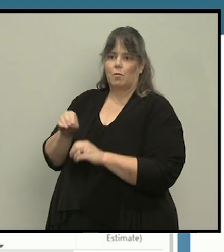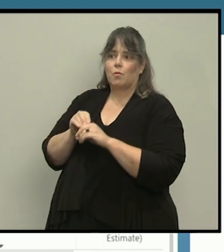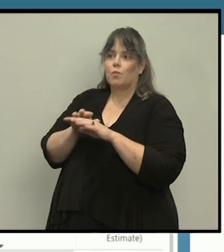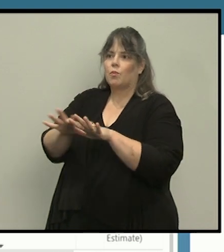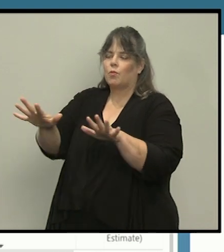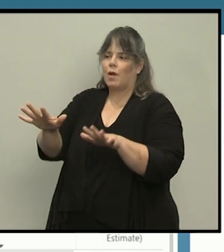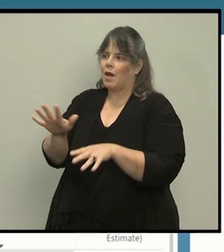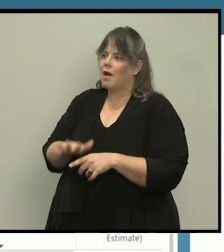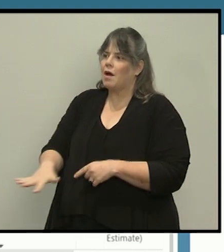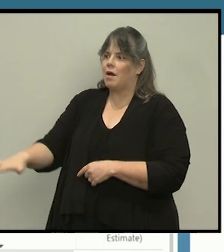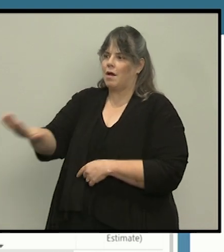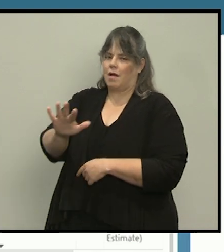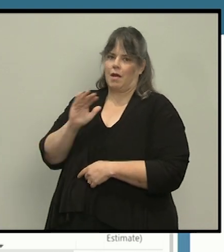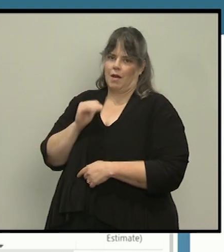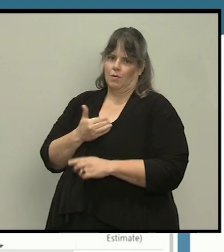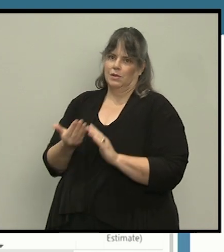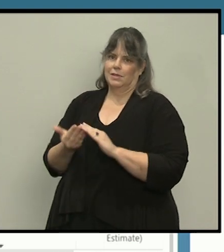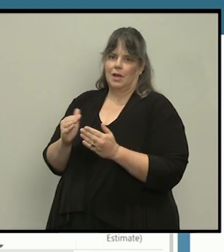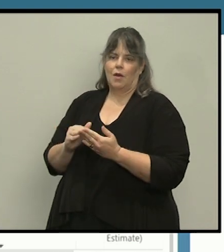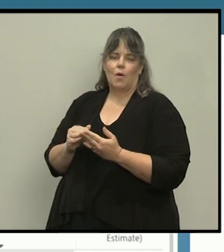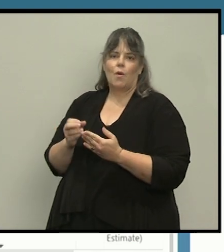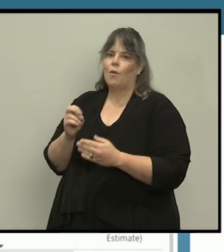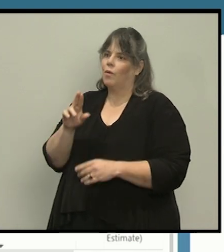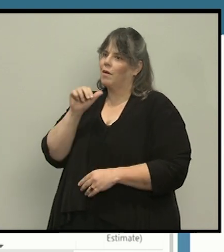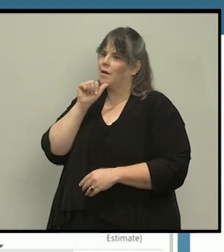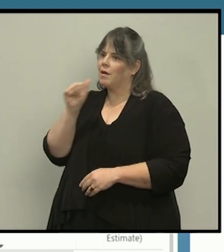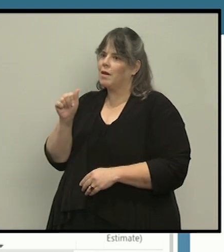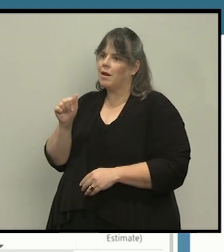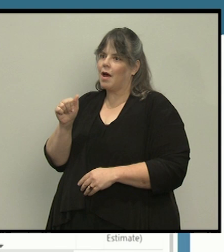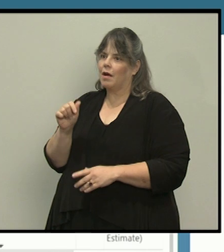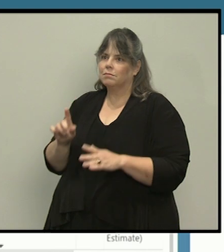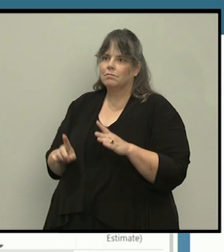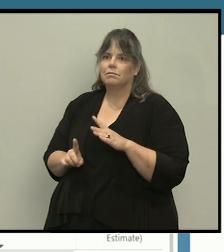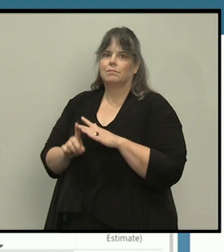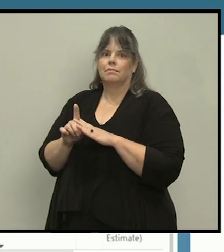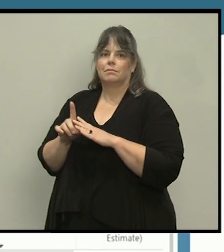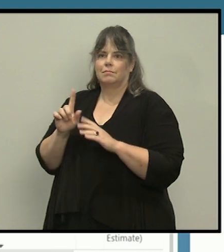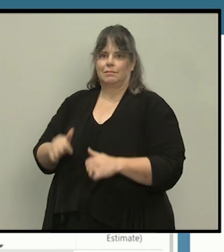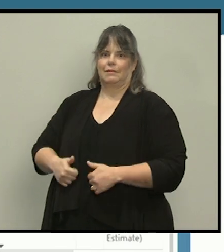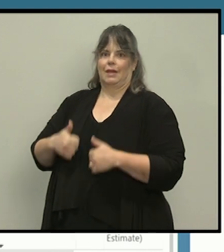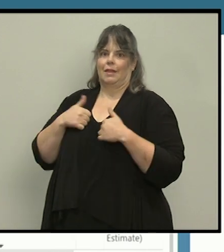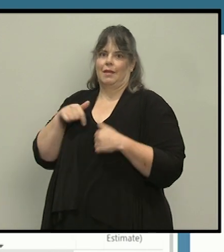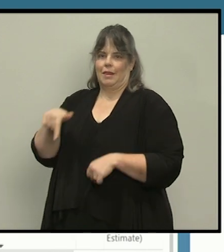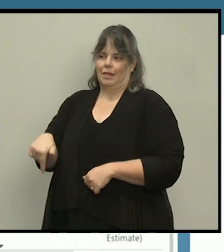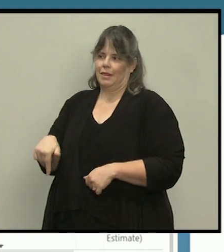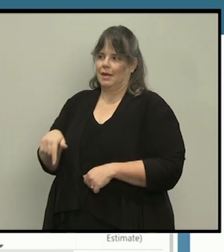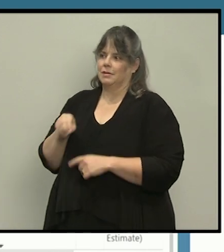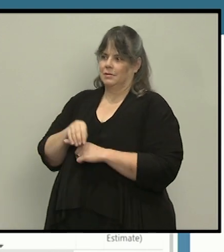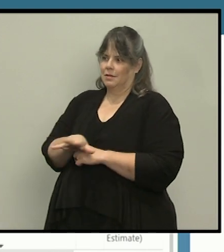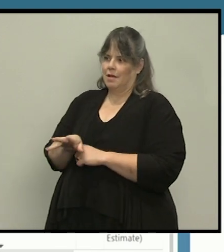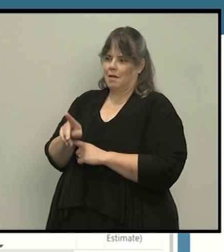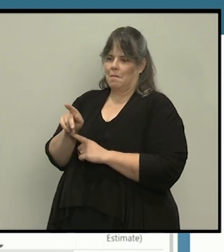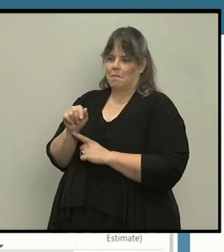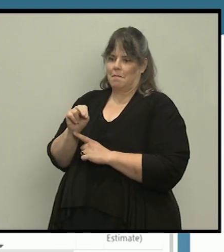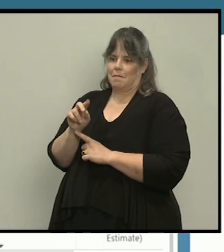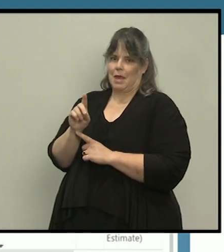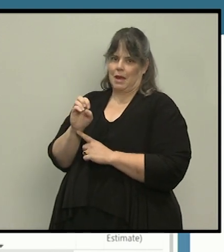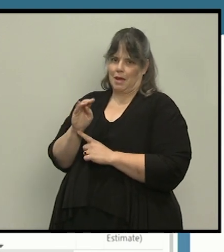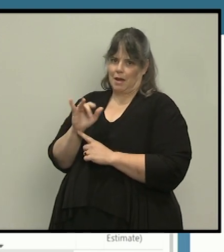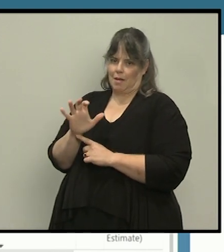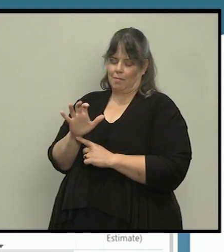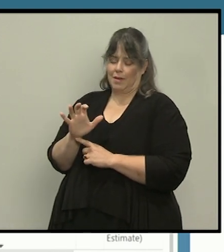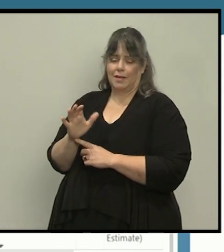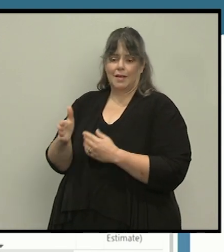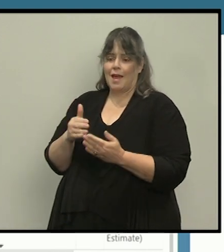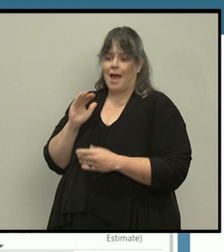everywhere, in our city, or we will not emerge from this pandemic. Even though our race and